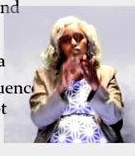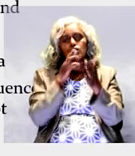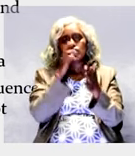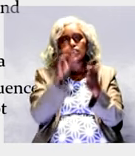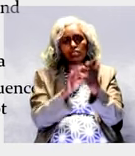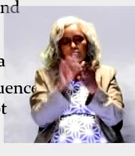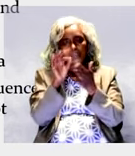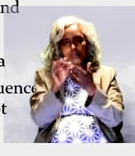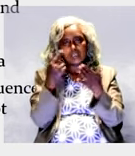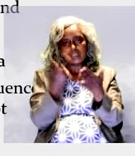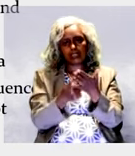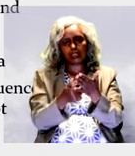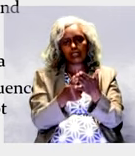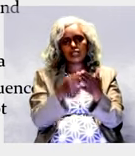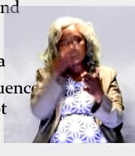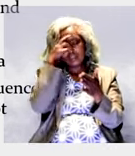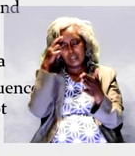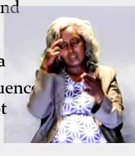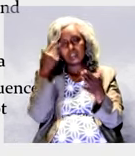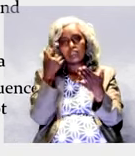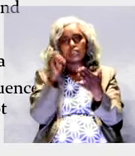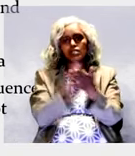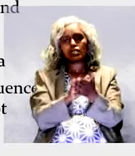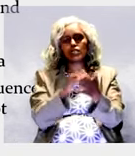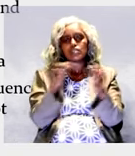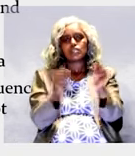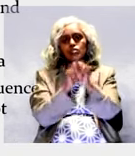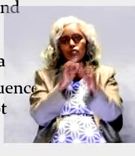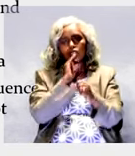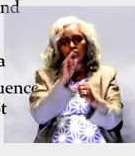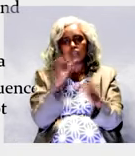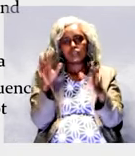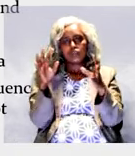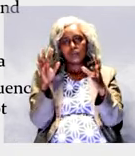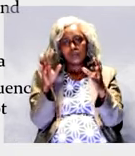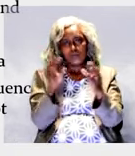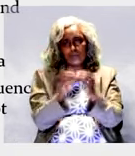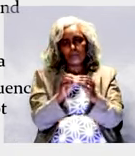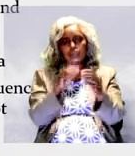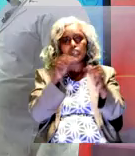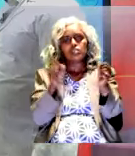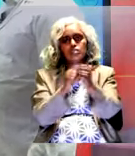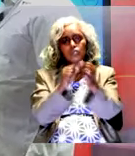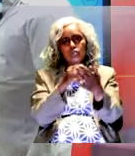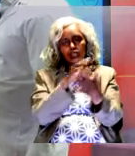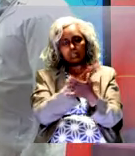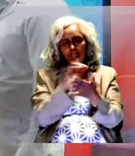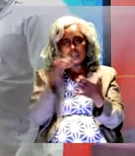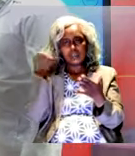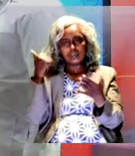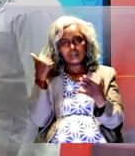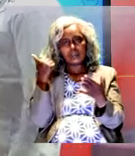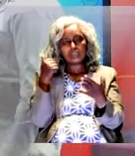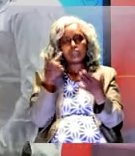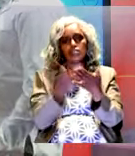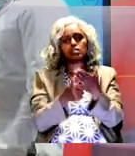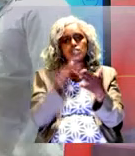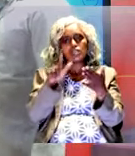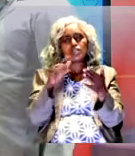number, in that case, that sequence is a convergent sequence. Otherwise, if this